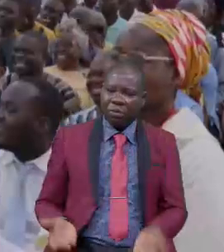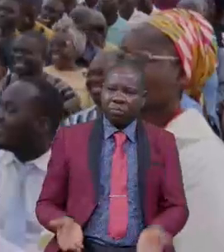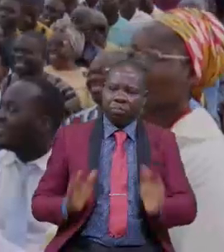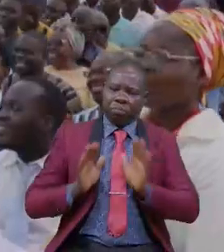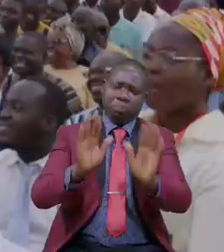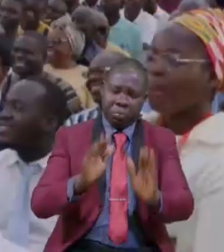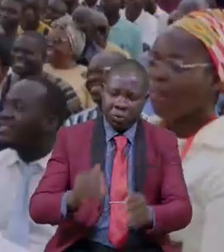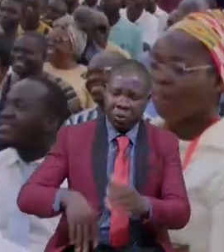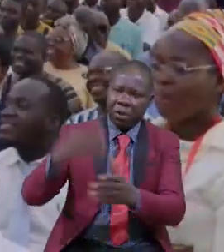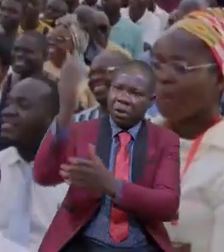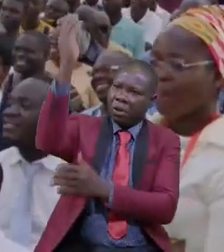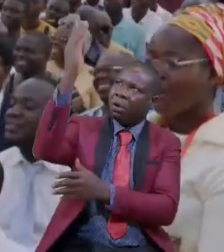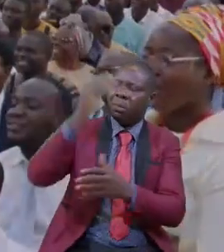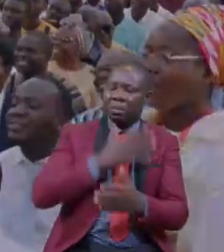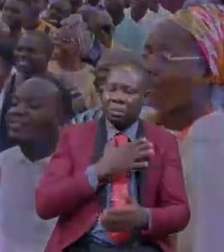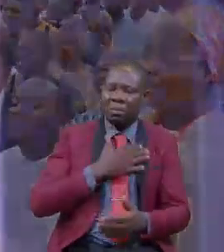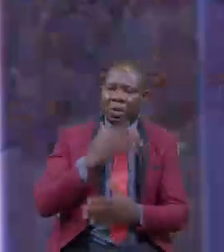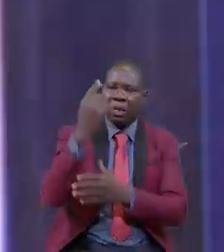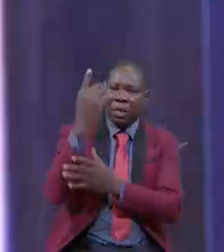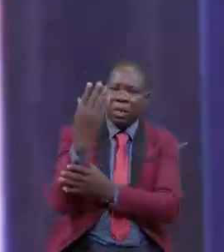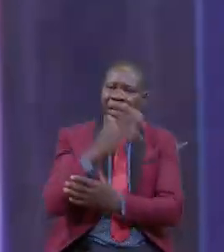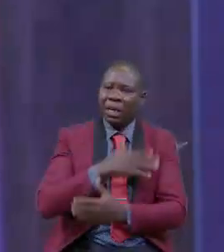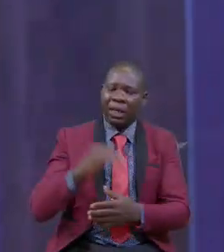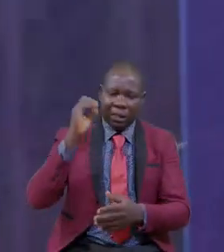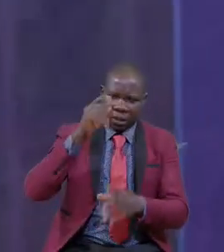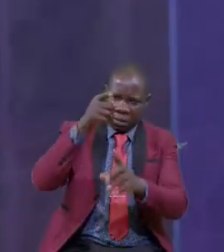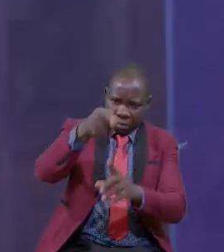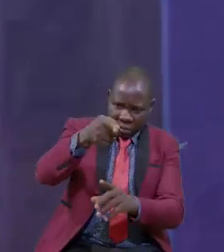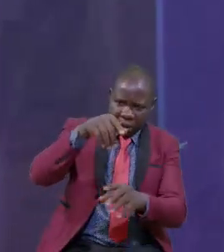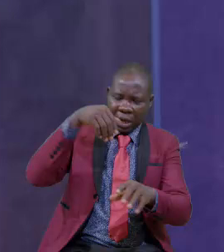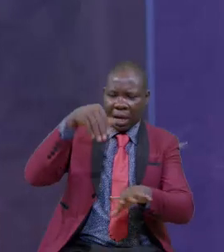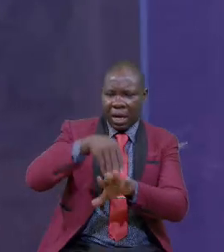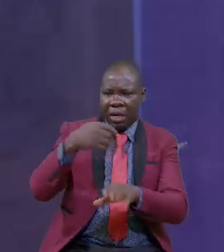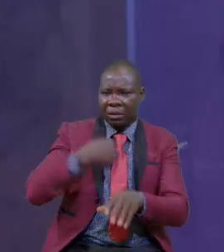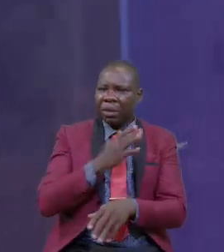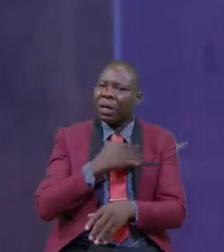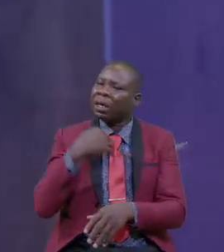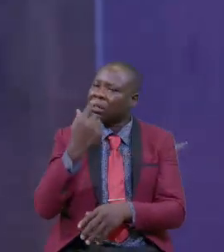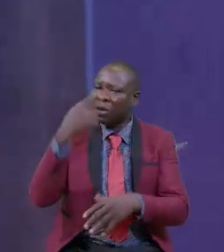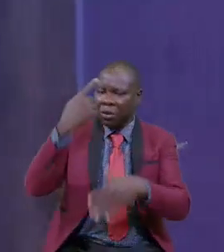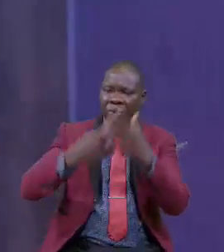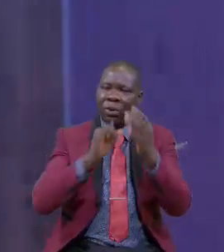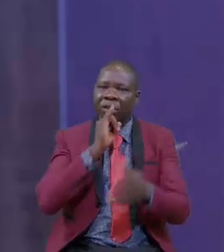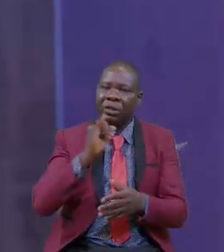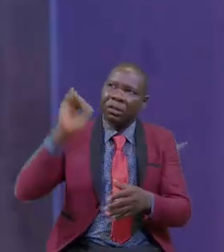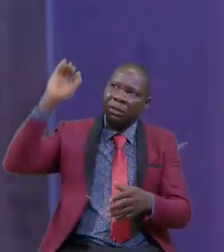And then he pointed at me and he said, what is grace? I said, grace